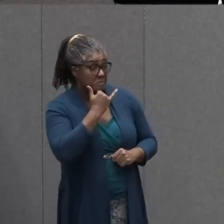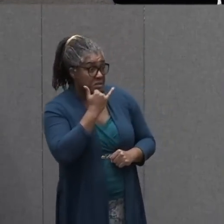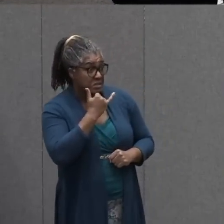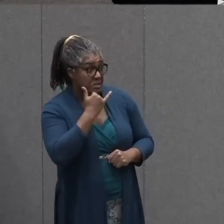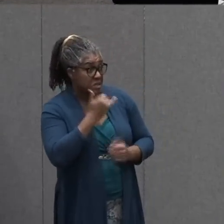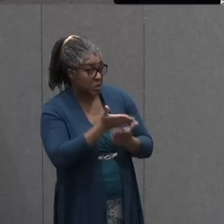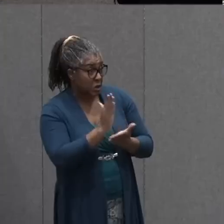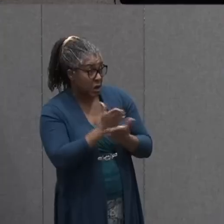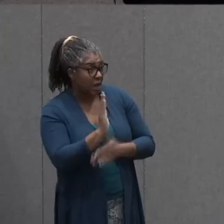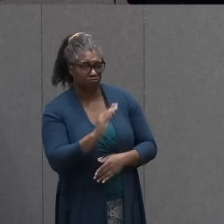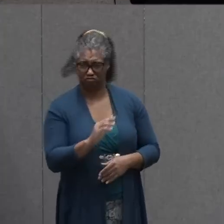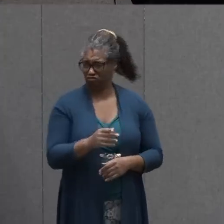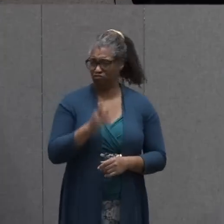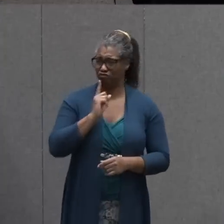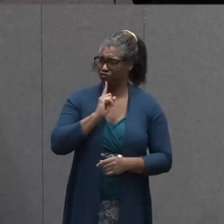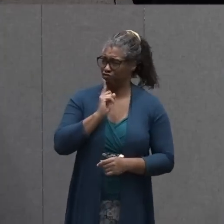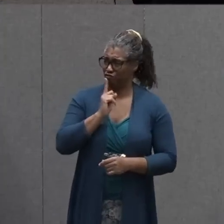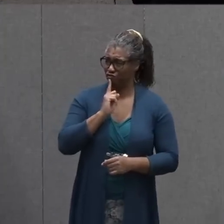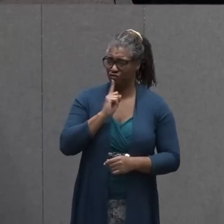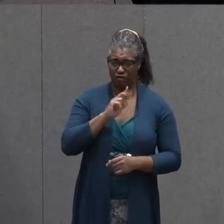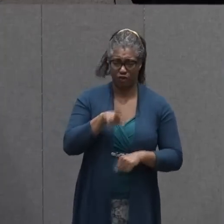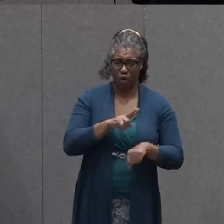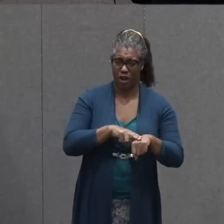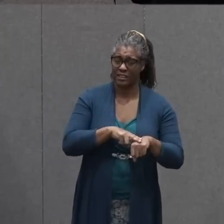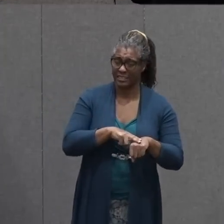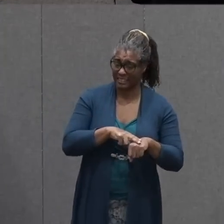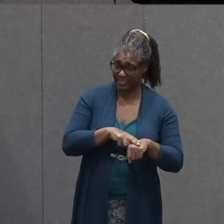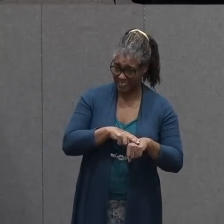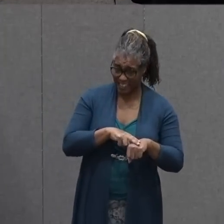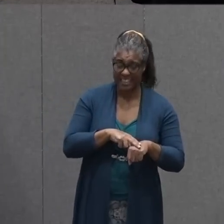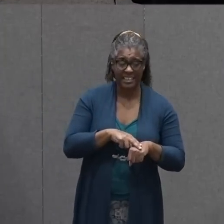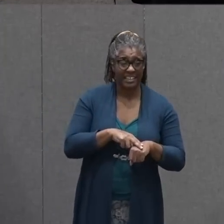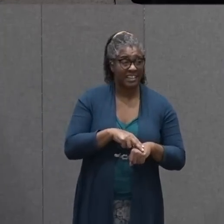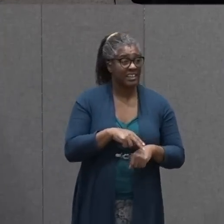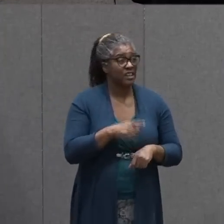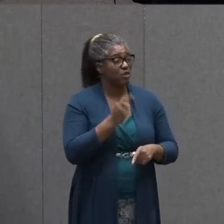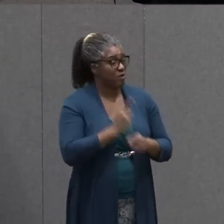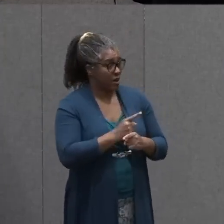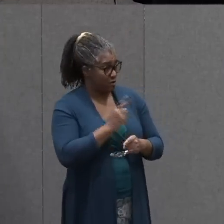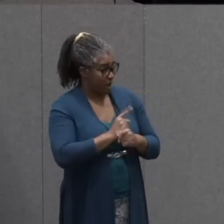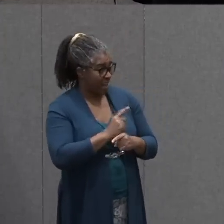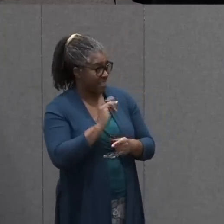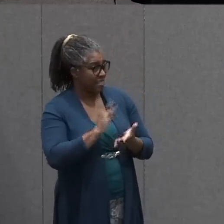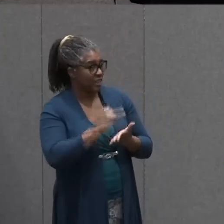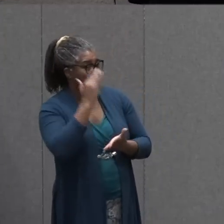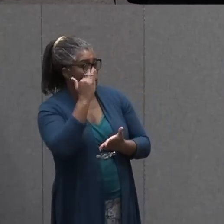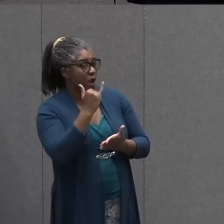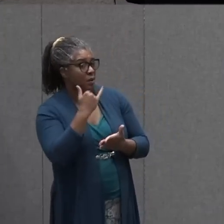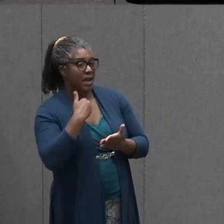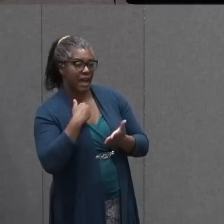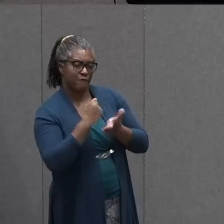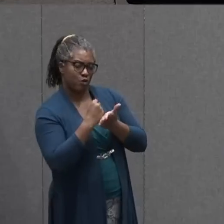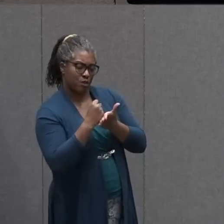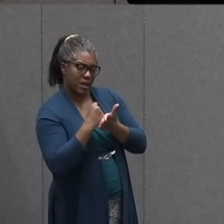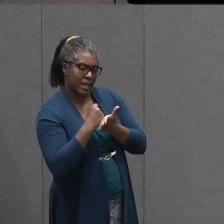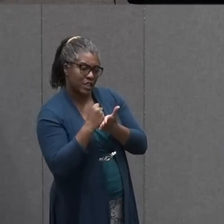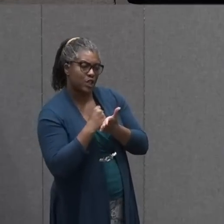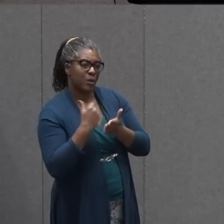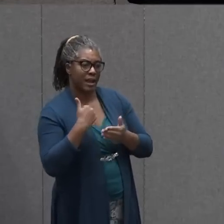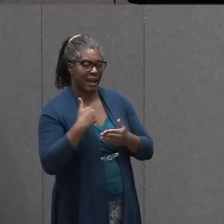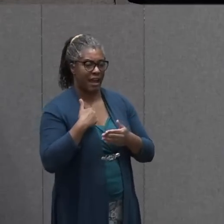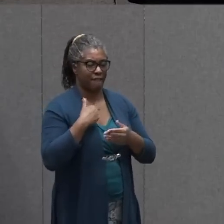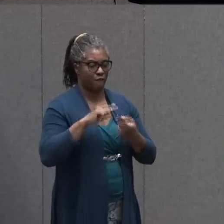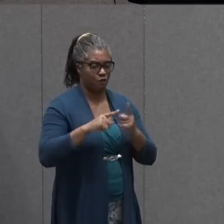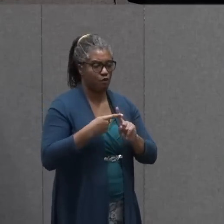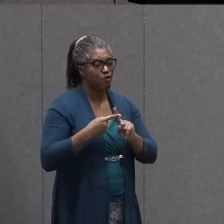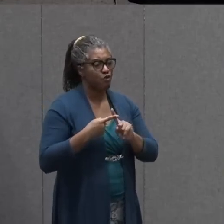of them. I do too. Finally, drop. That's why we have erasers. That's why we have friends who work together. That's why we